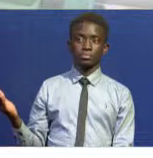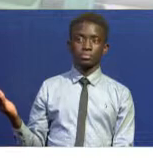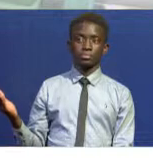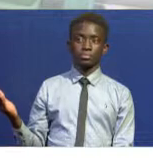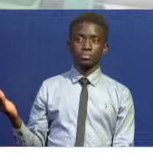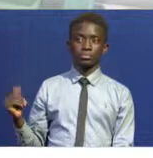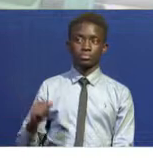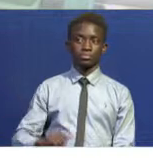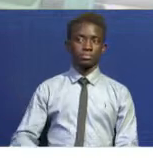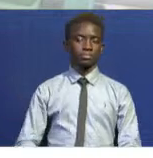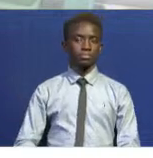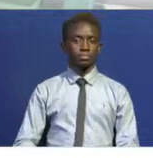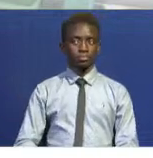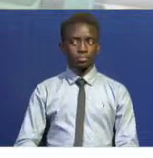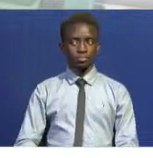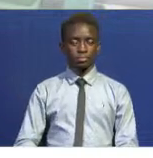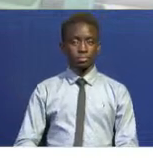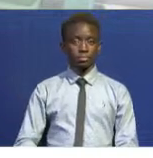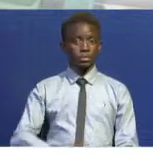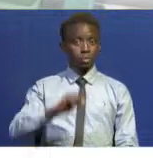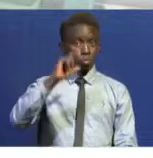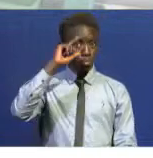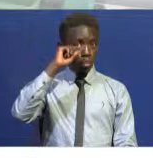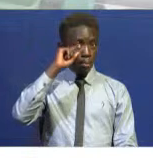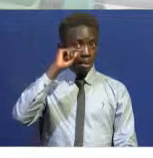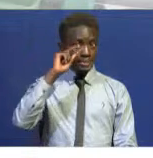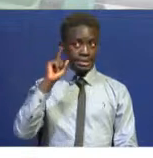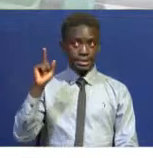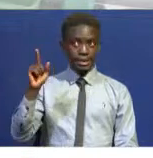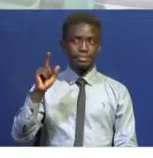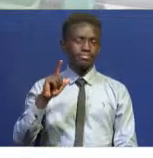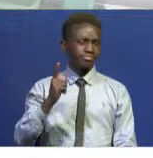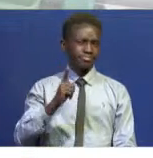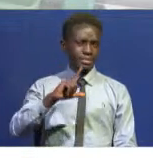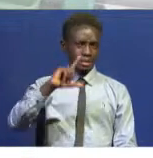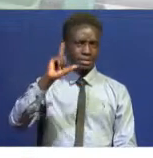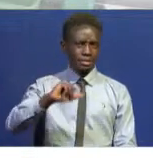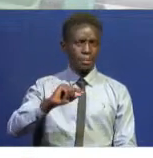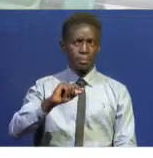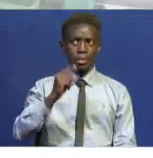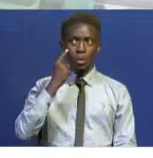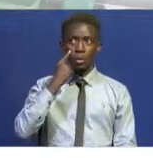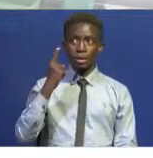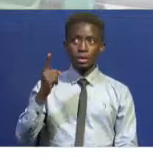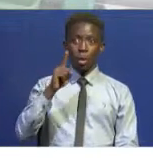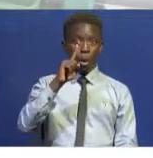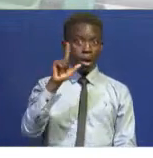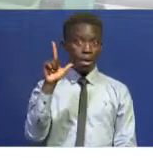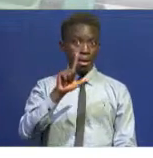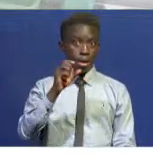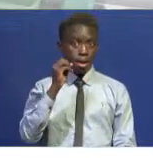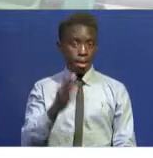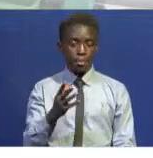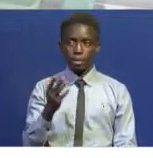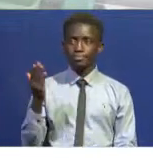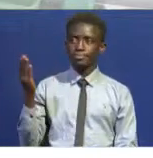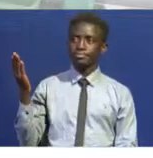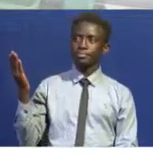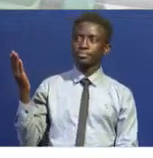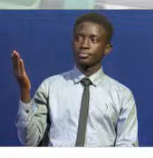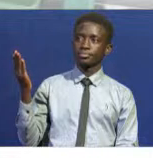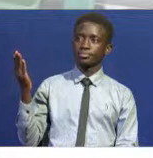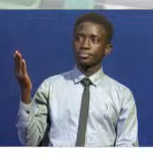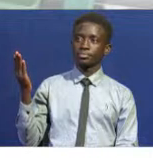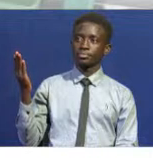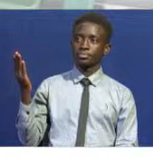and 39 cents. Mombasa will have the lowest prices, with a litre of super petrol at 177 shillings and 42